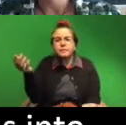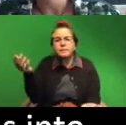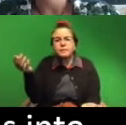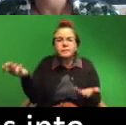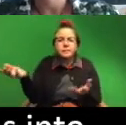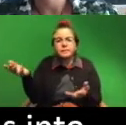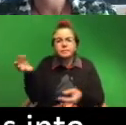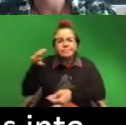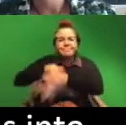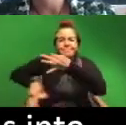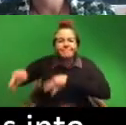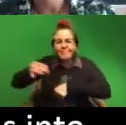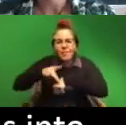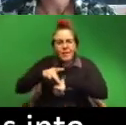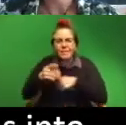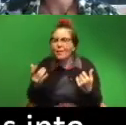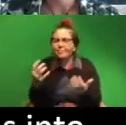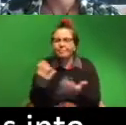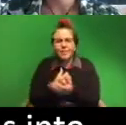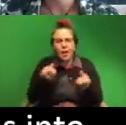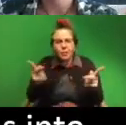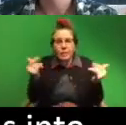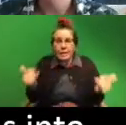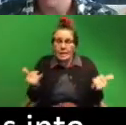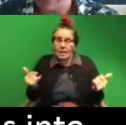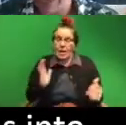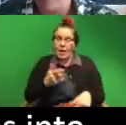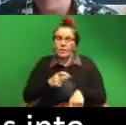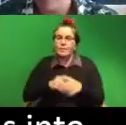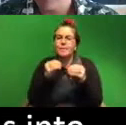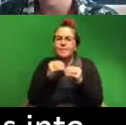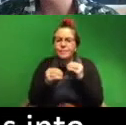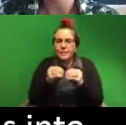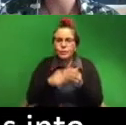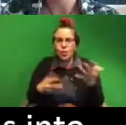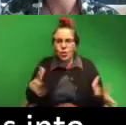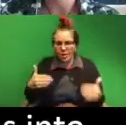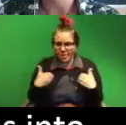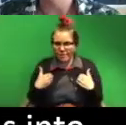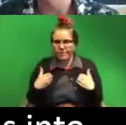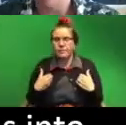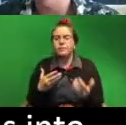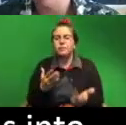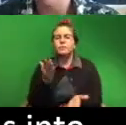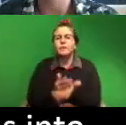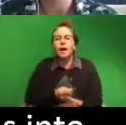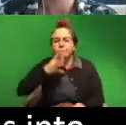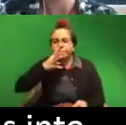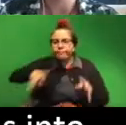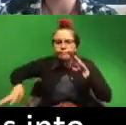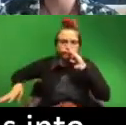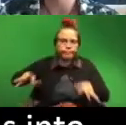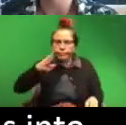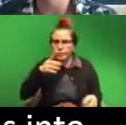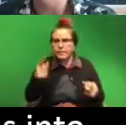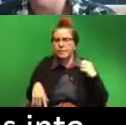This is the opportunity in our time to fix what we have, to stop ignoring it, that saying